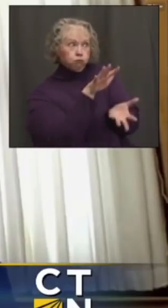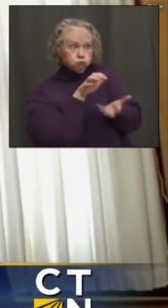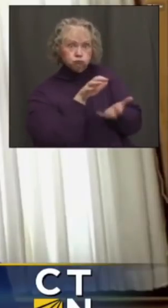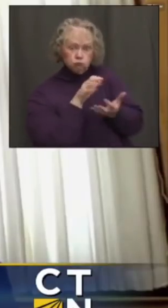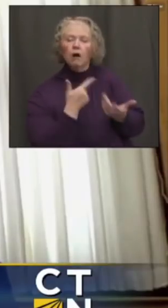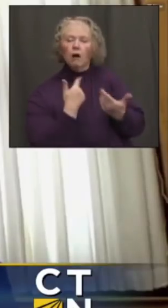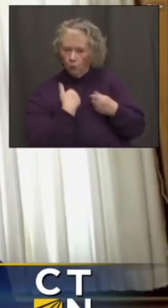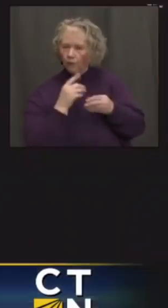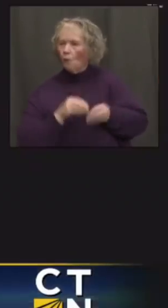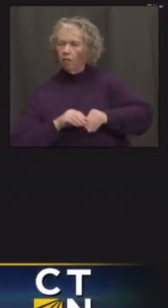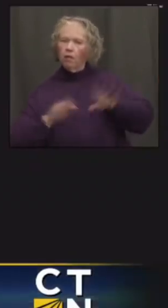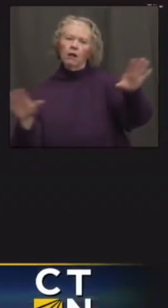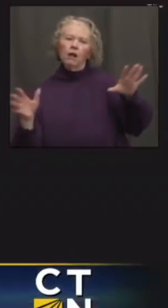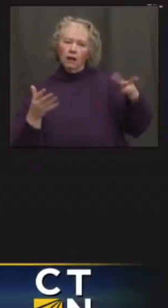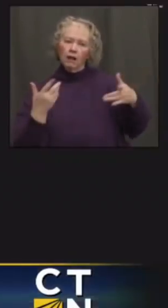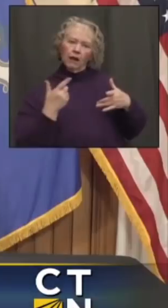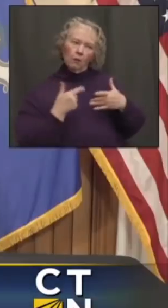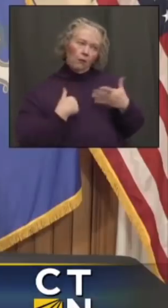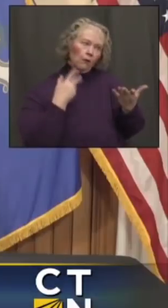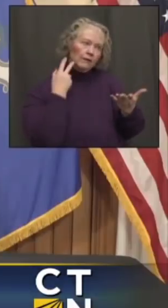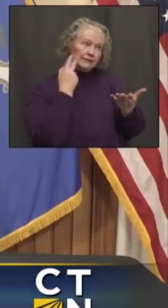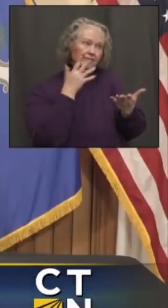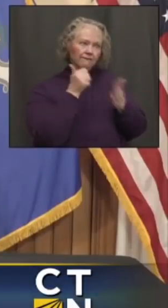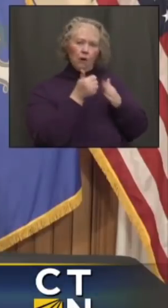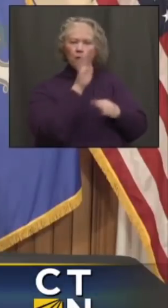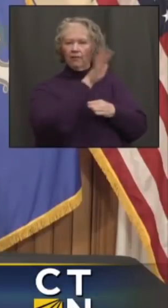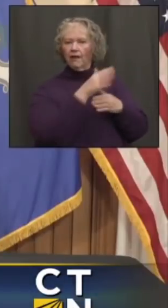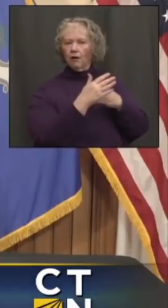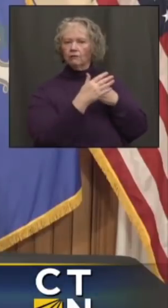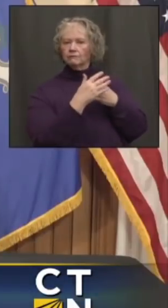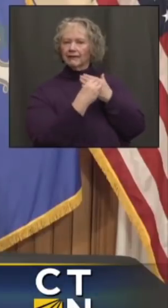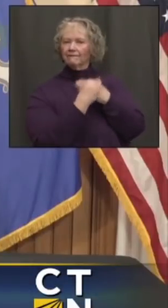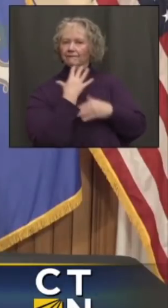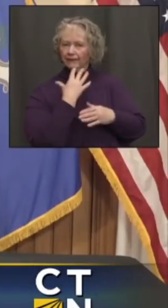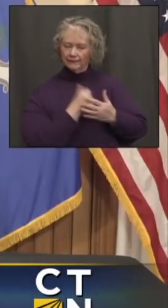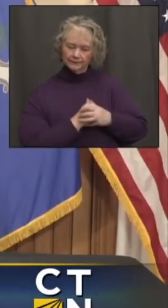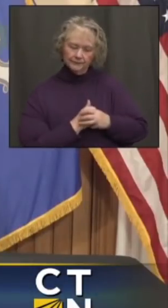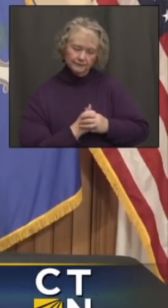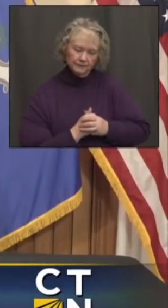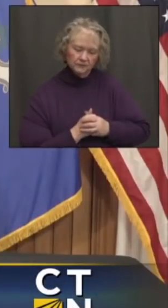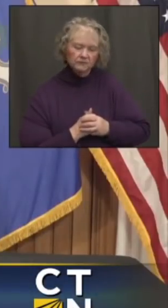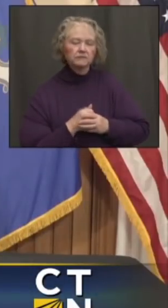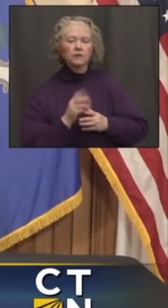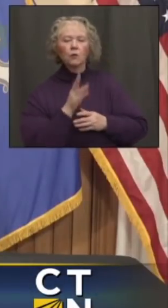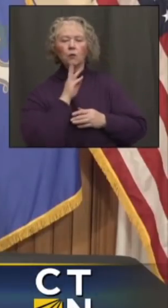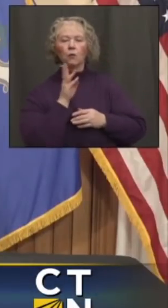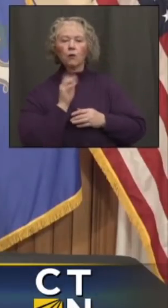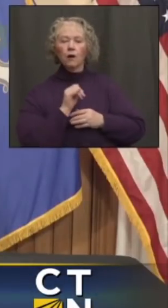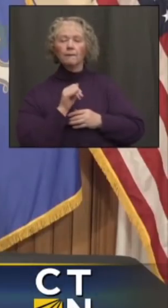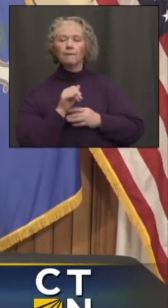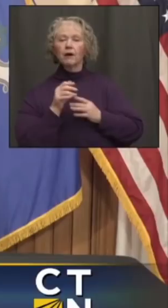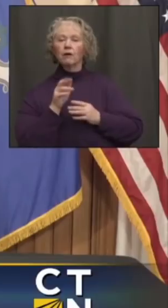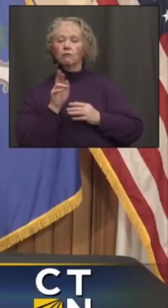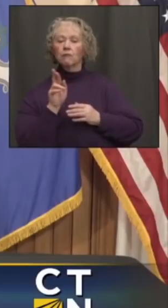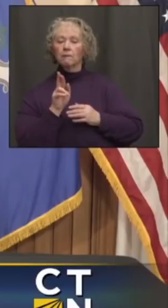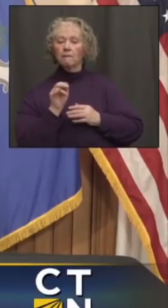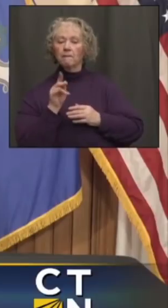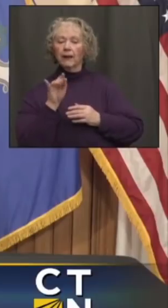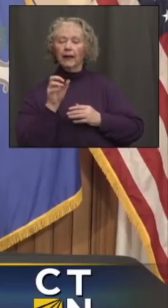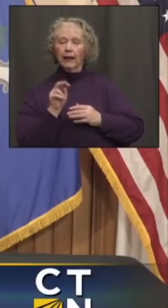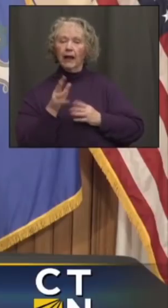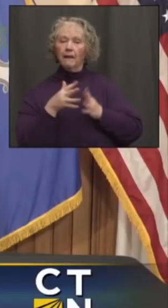It does add a little bit of additional complexity just coordinating who's getting what from where. But we're happy to have more vaccine coming in, and we look forward to more guidance from the